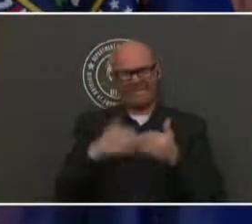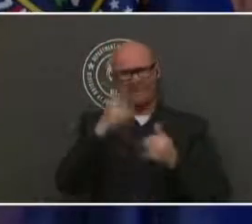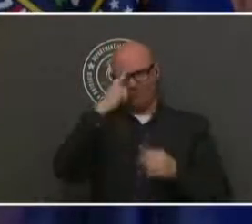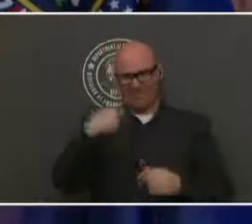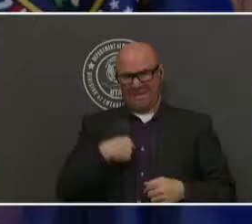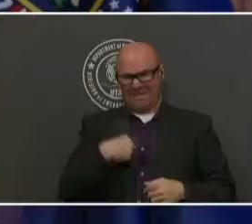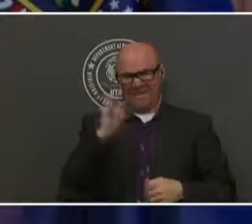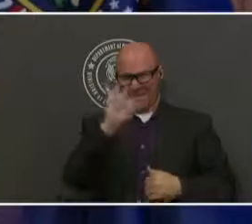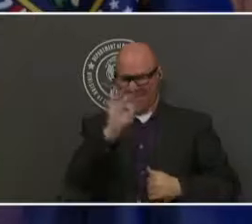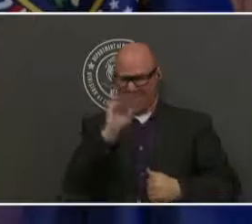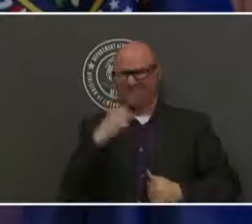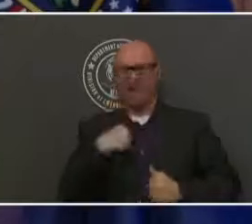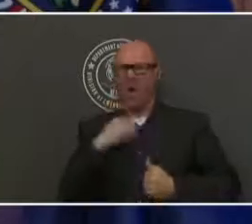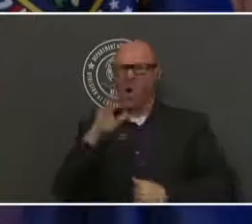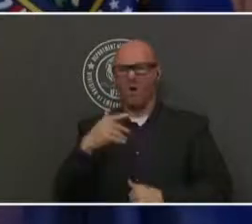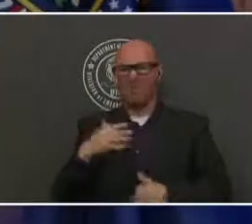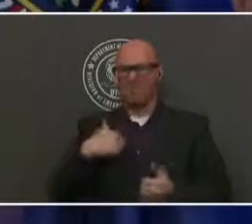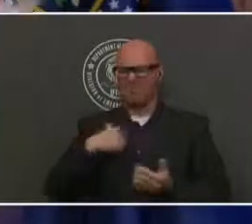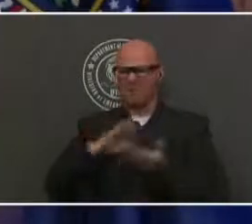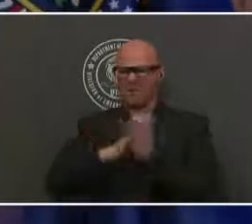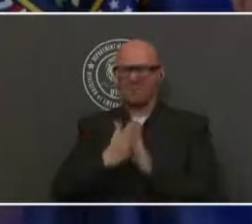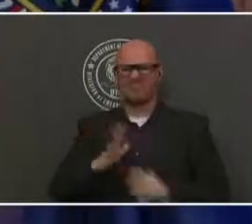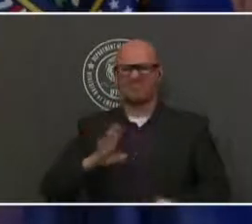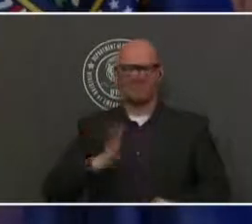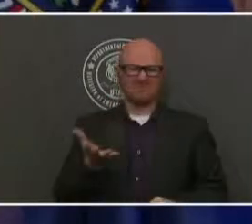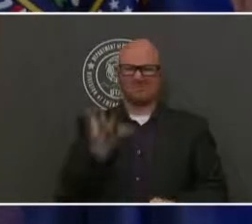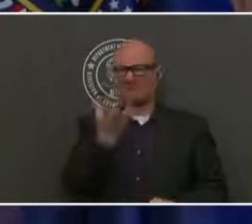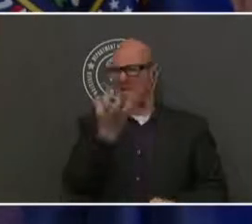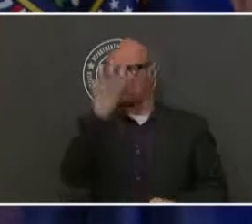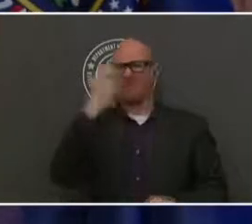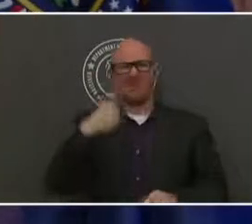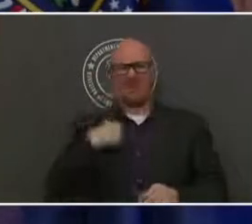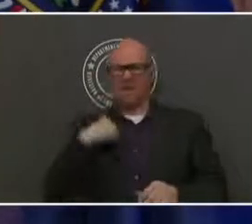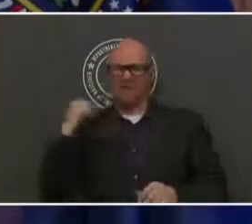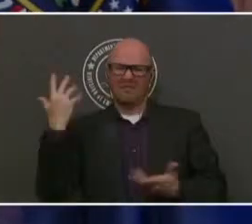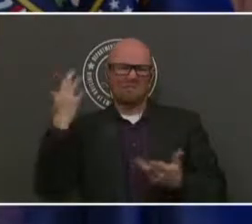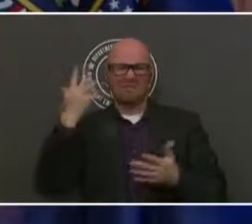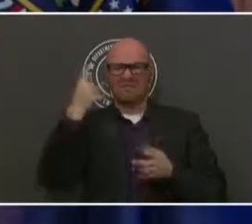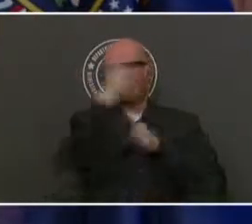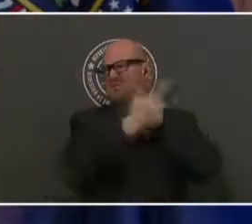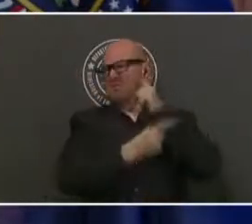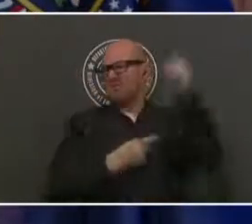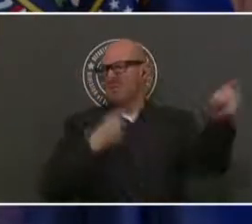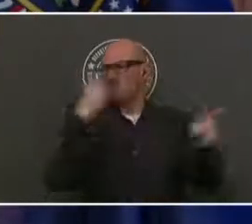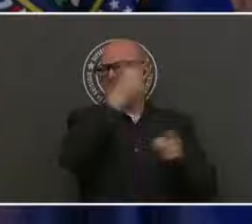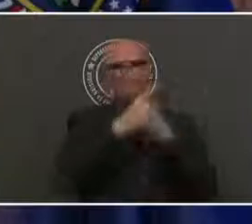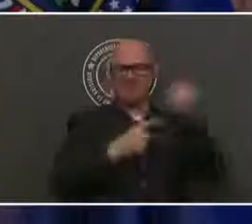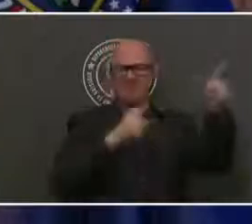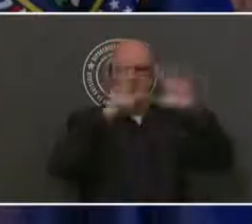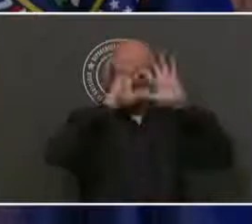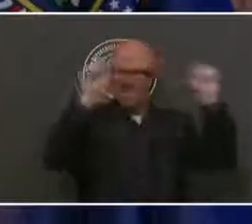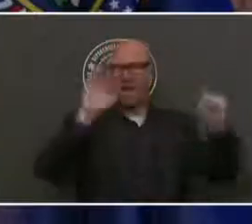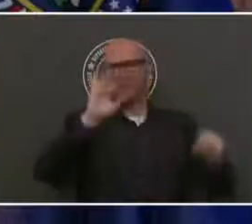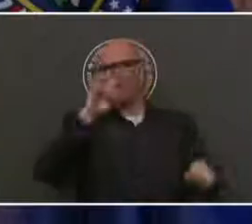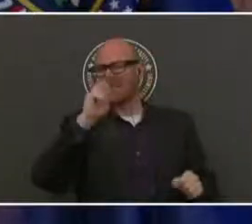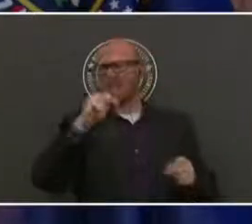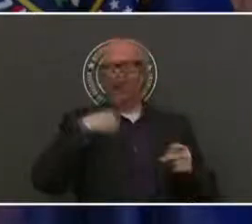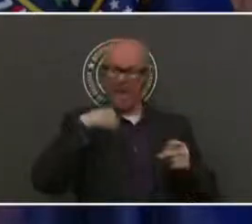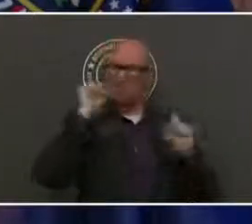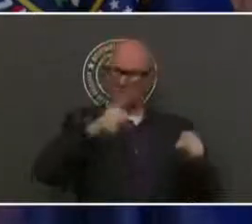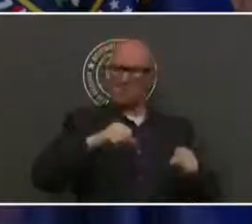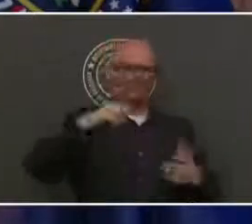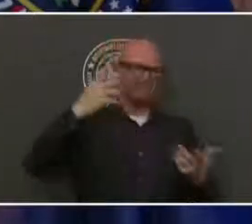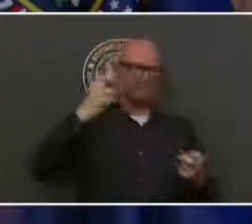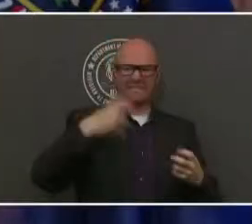base to just throw bombs at the administration and to just pound the podium and